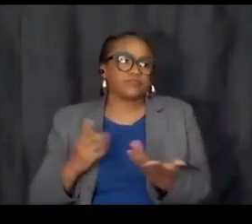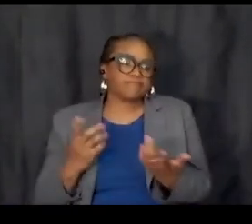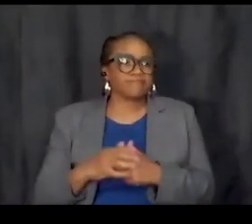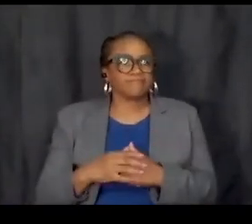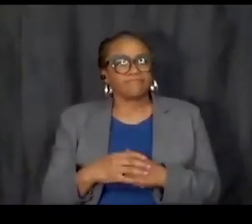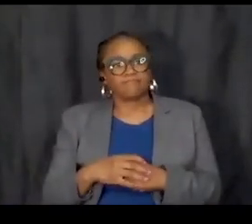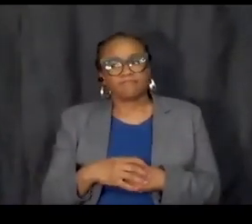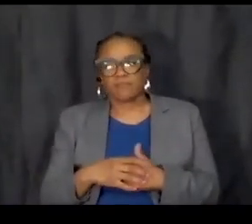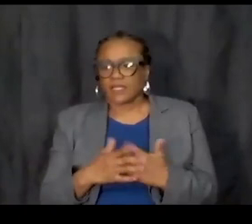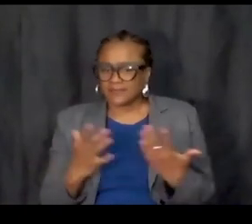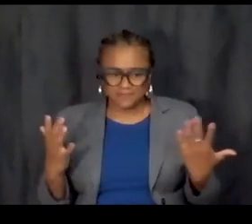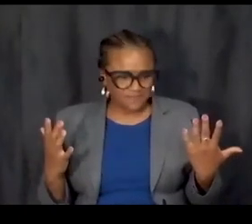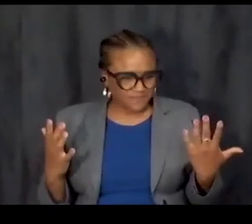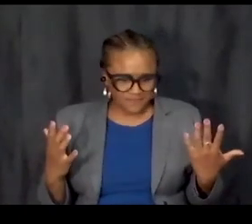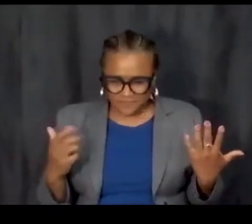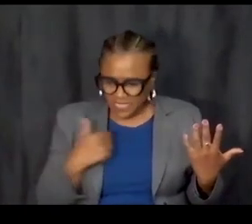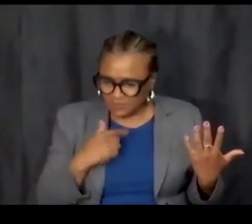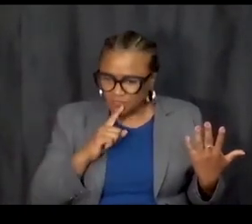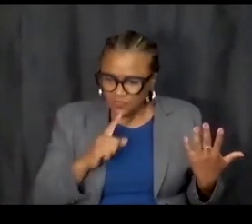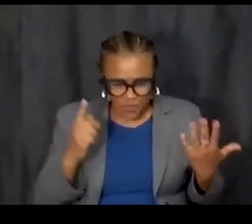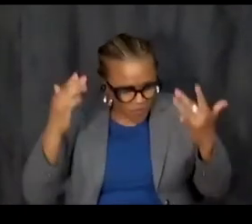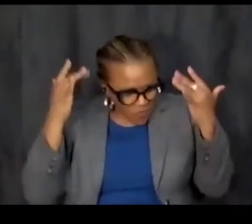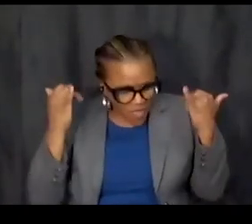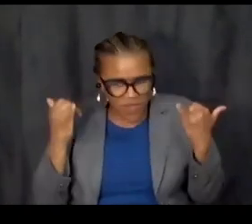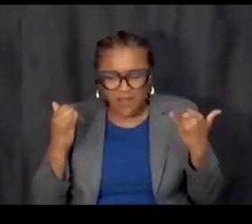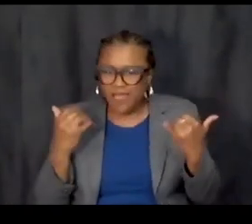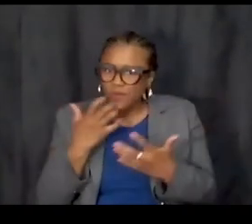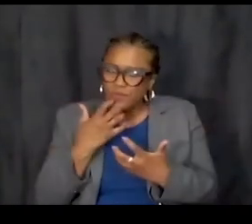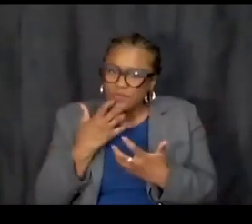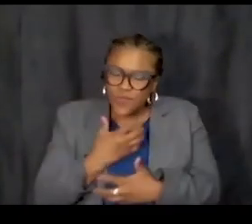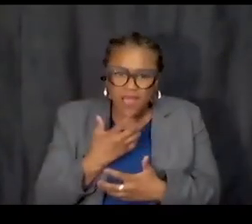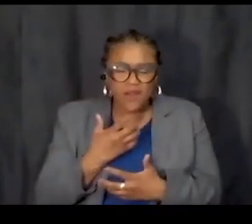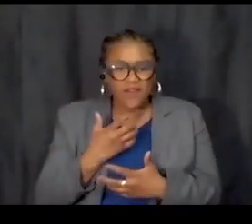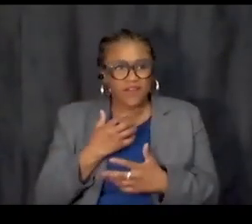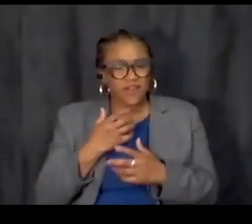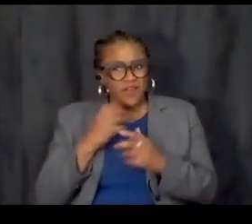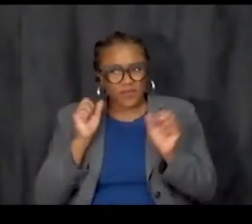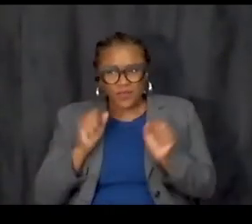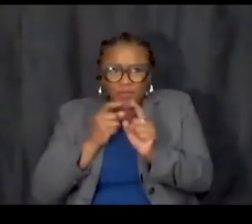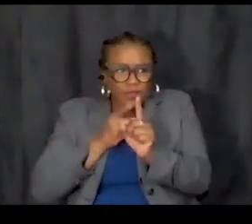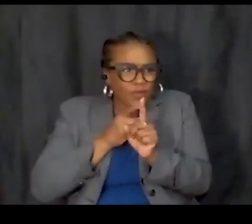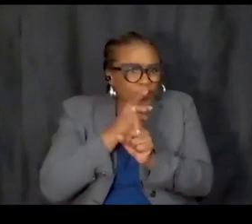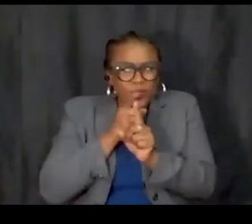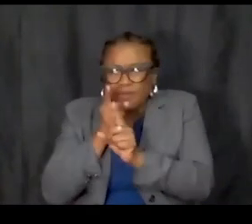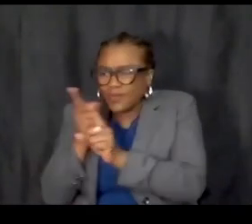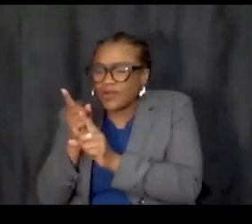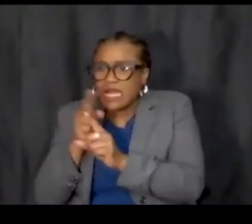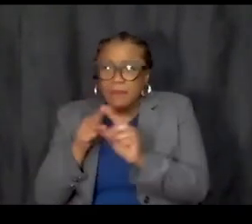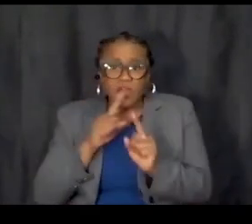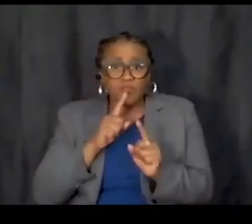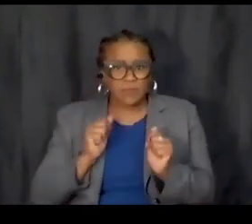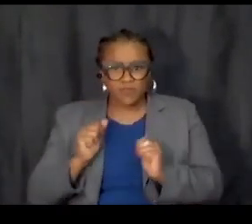I'm just kind of like so overwhelmed with where I could go with this. But I guess I was talking about like the performance